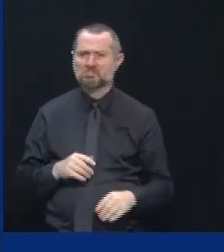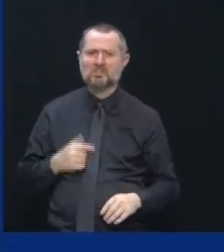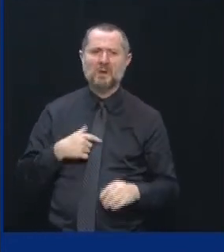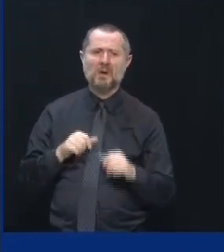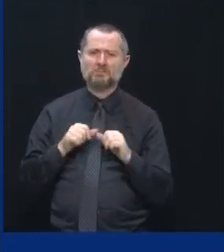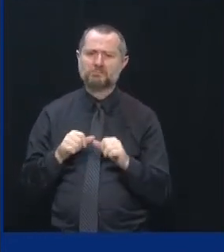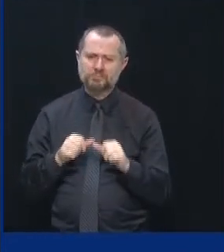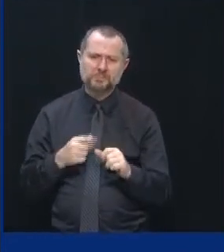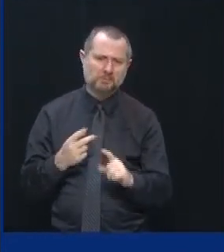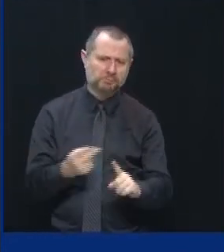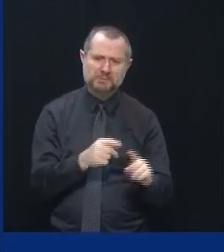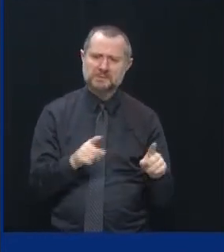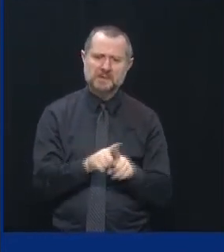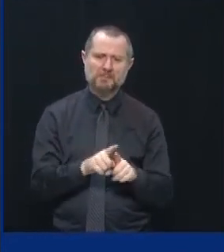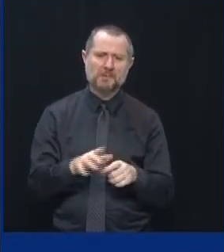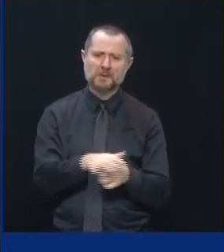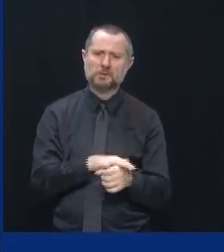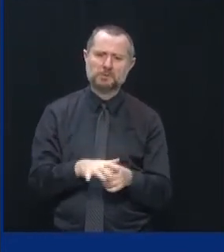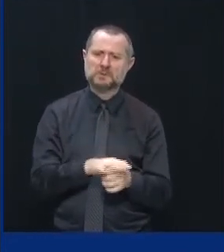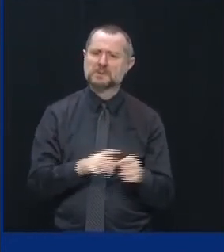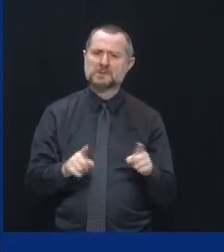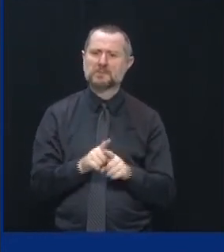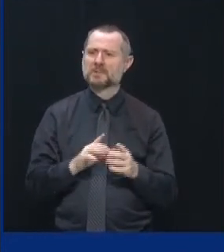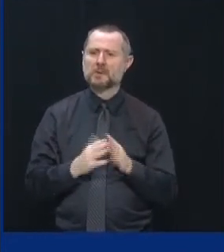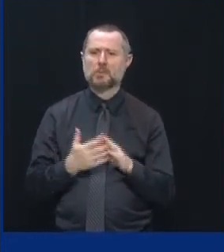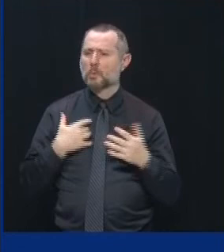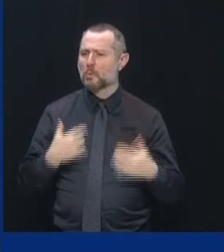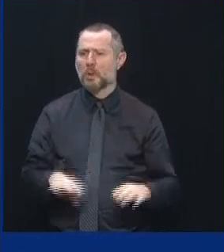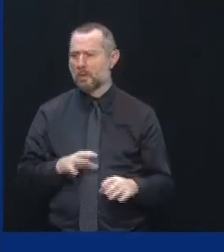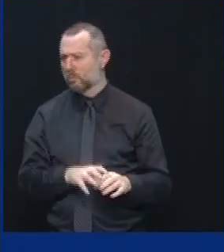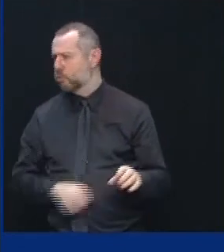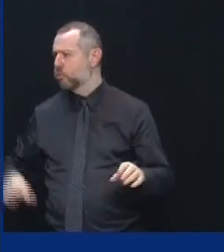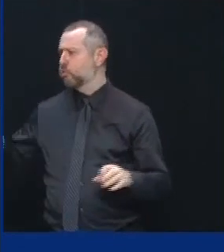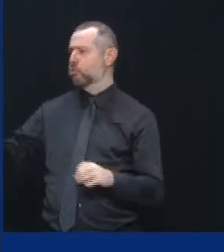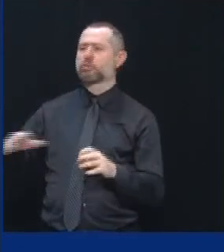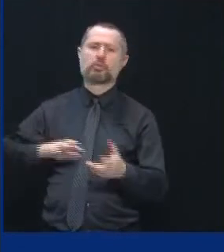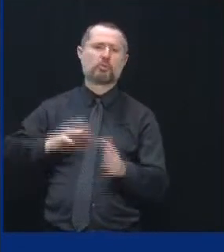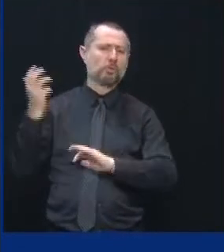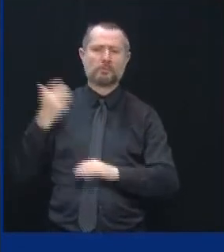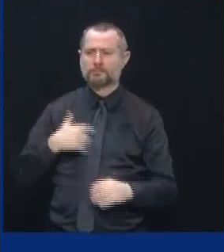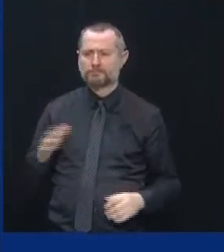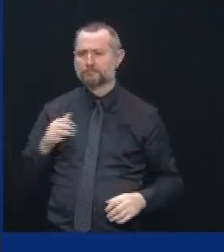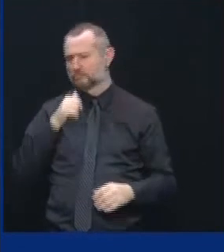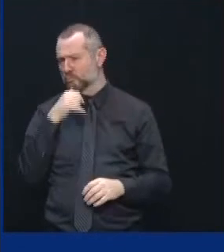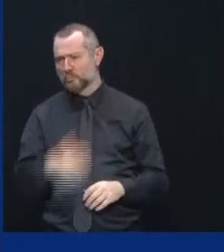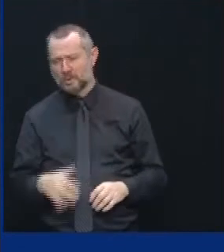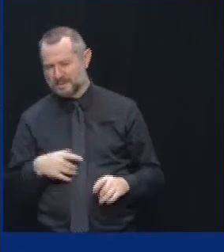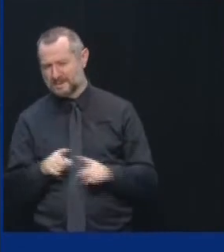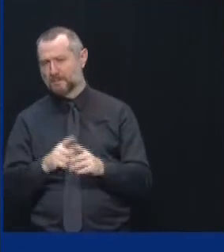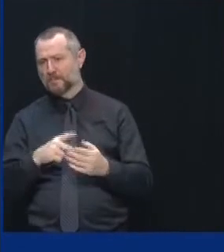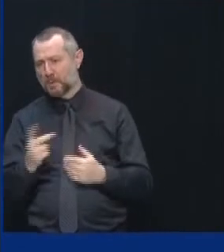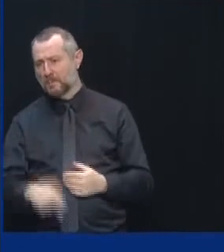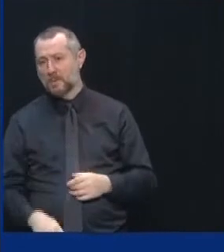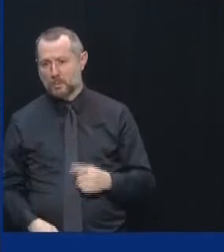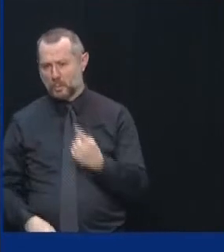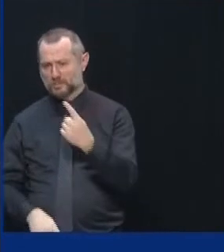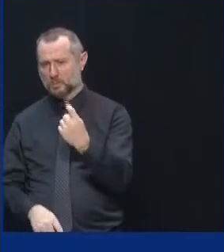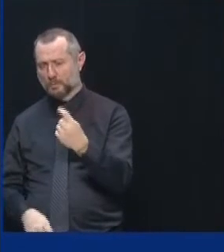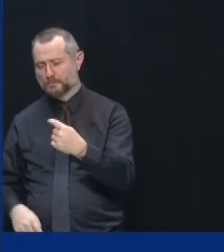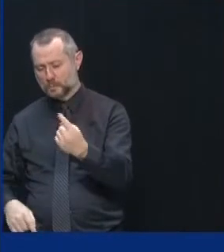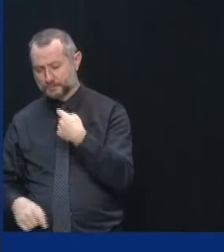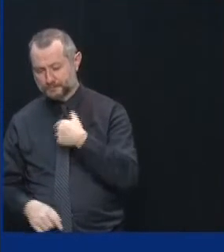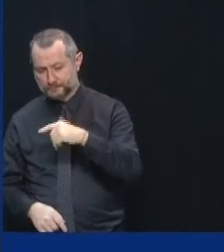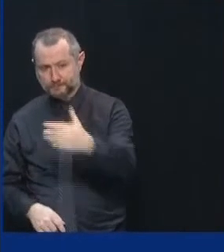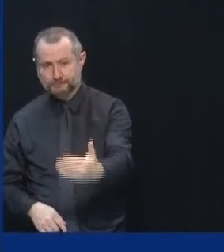in these neighborhoods and these communities and there's no delay in the vaccine program. Okay, operator, let's take one more question, please.